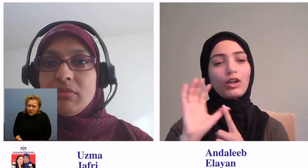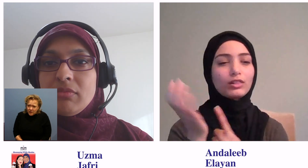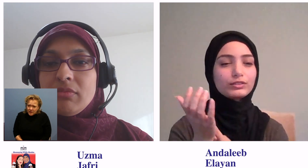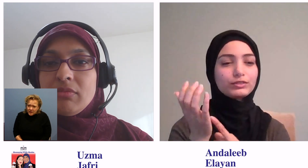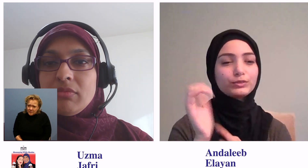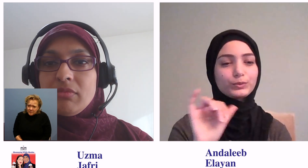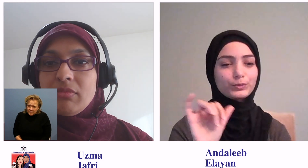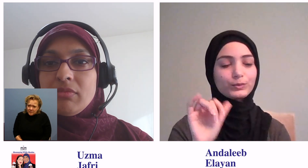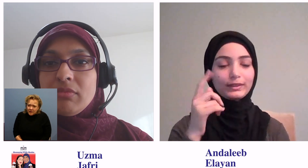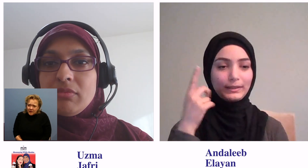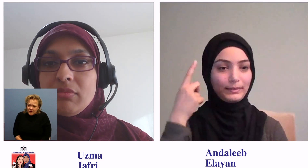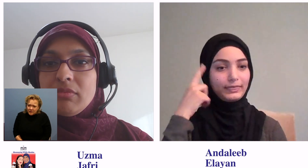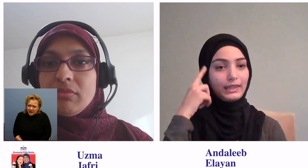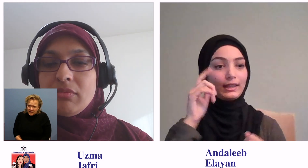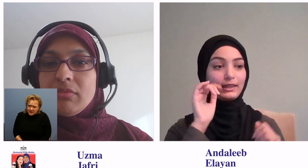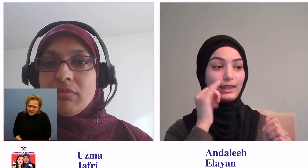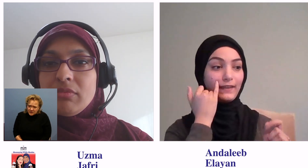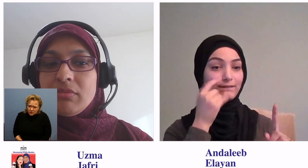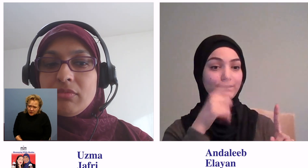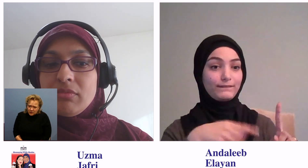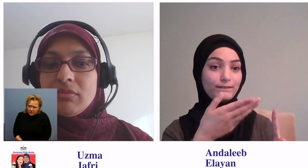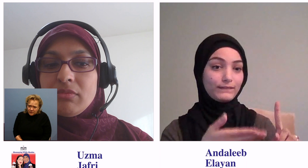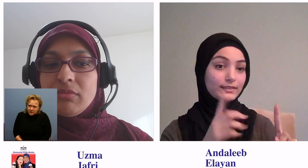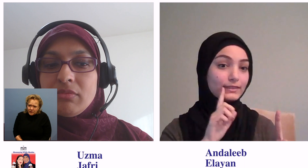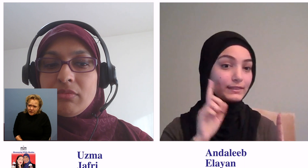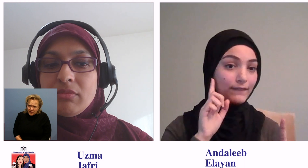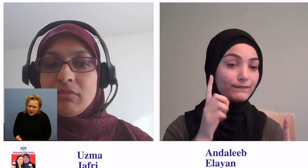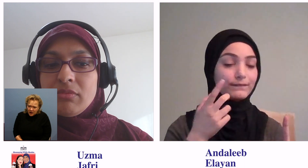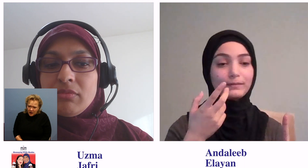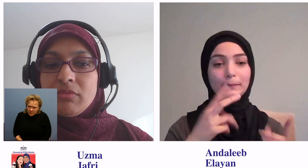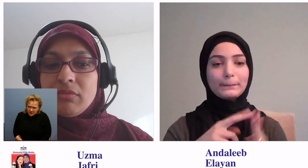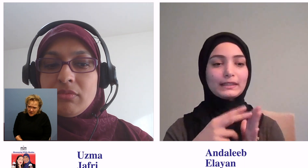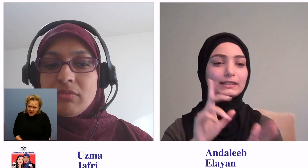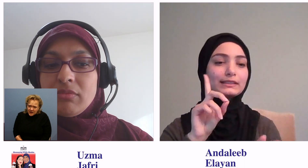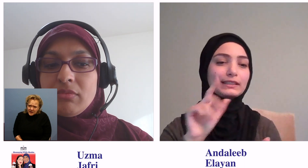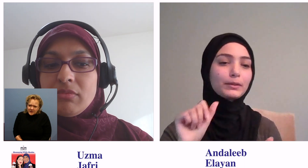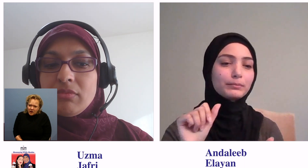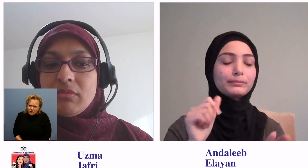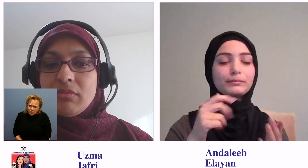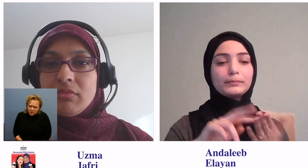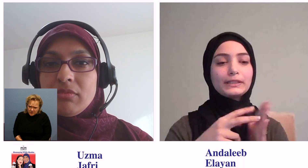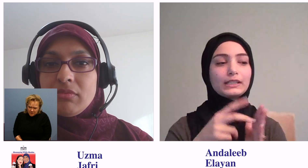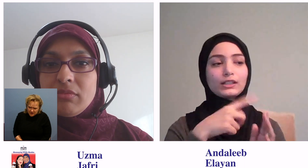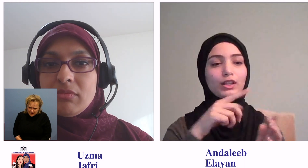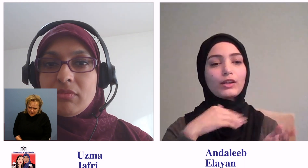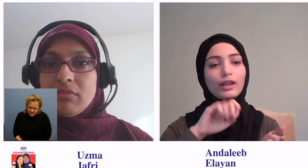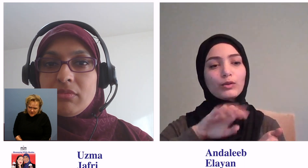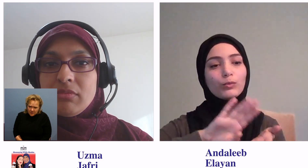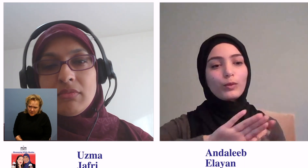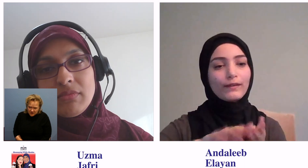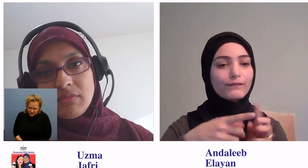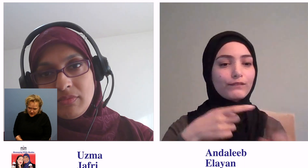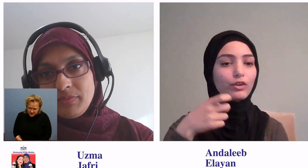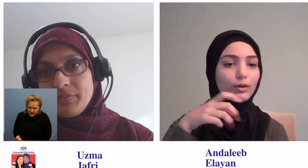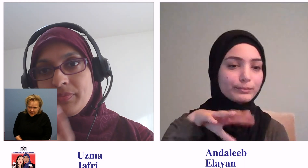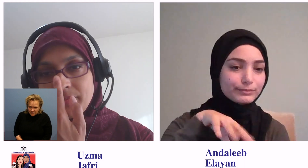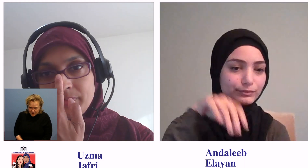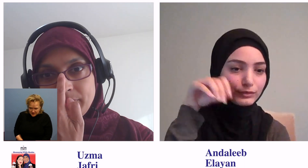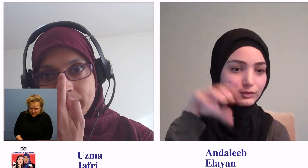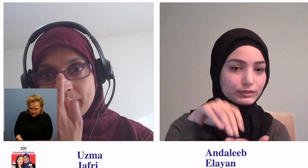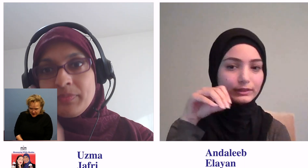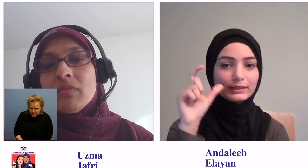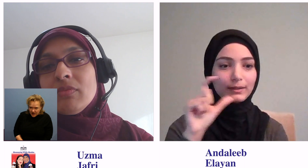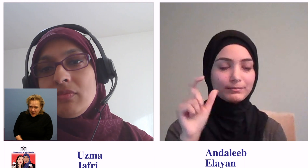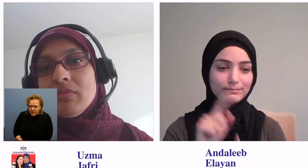And one thing that is sort of common is cultural perspectives about deafness and